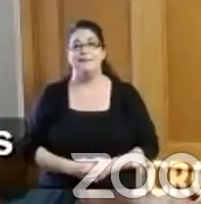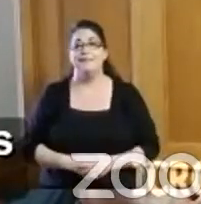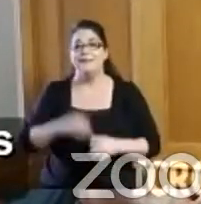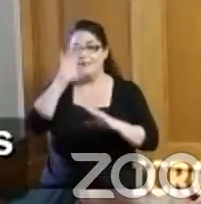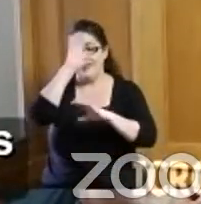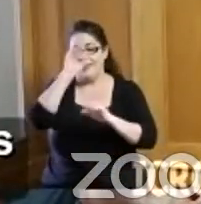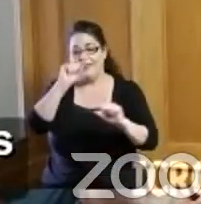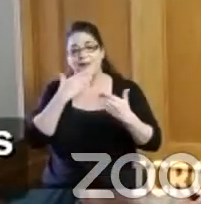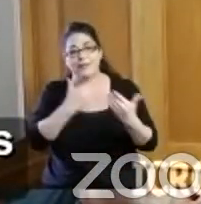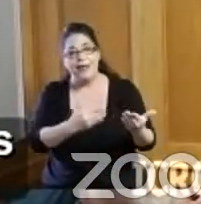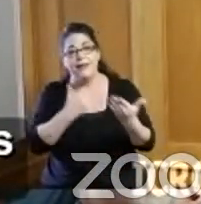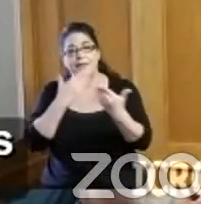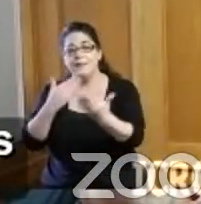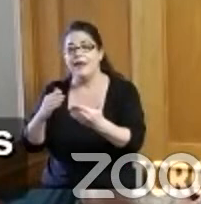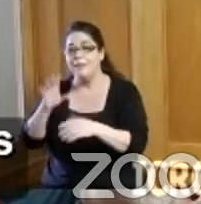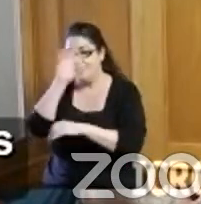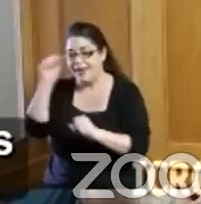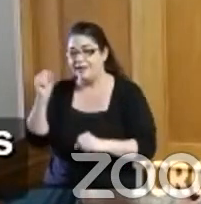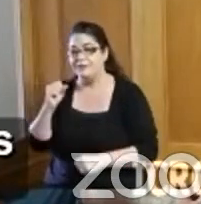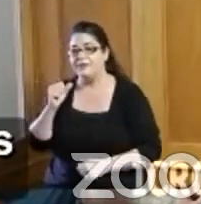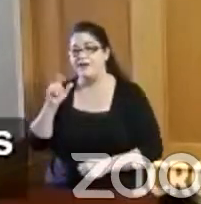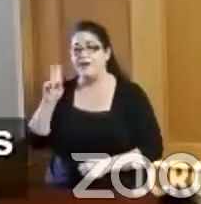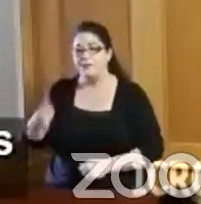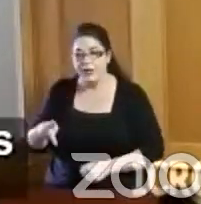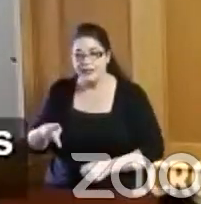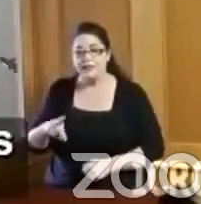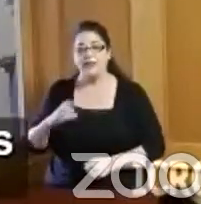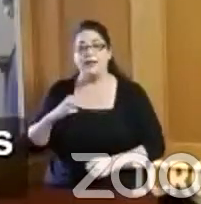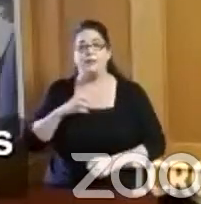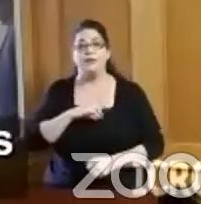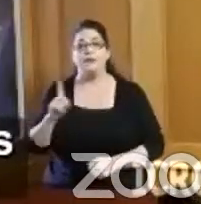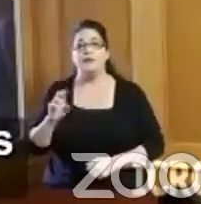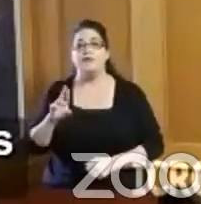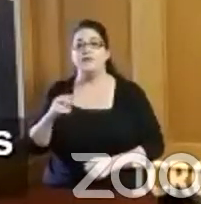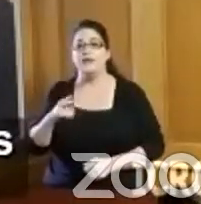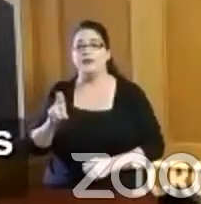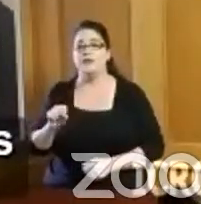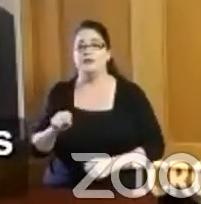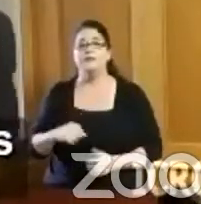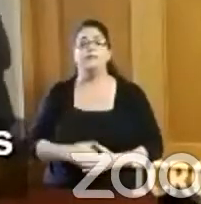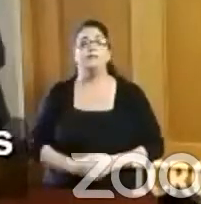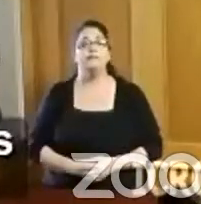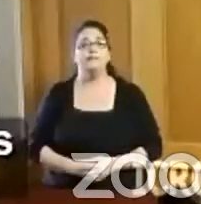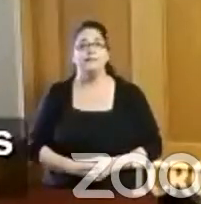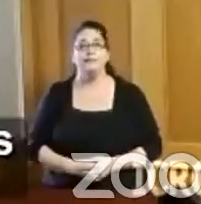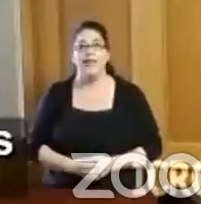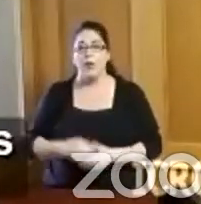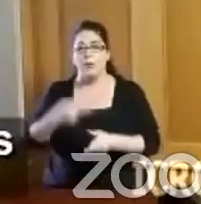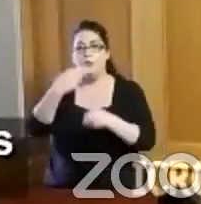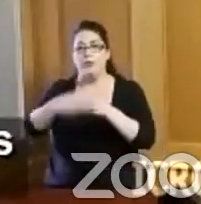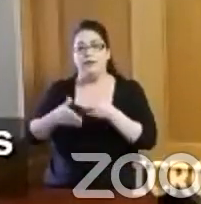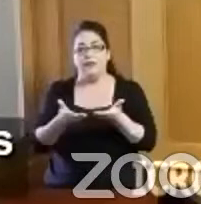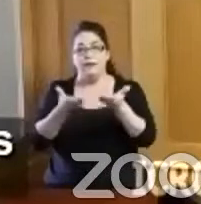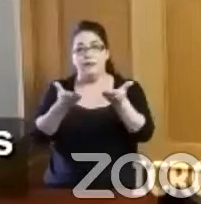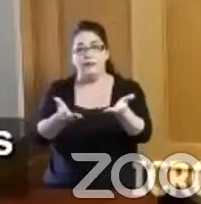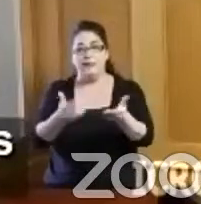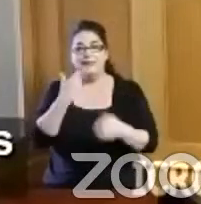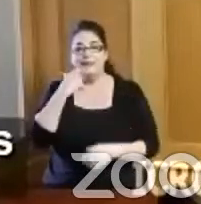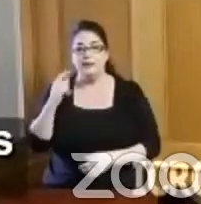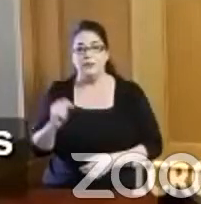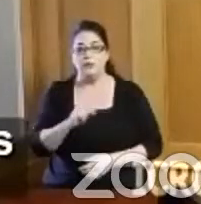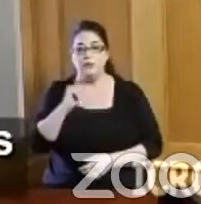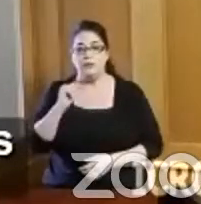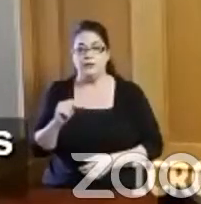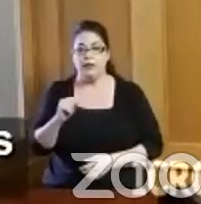Thank you, Madam President, Madam Vice President, and Commissioner Driehaus. I want to just briefly address the board here on two things, and